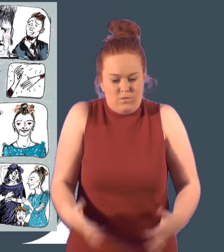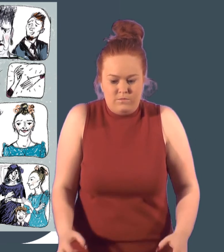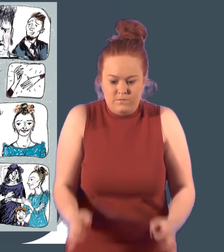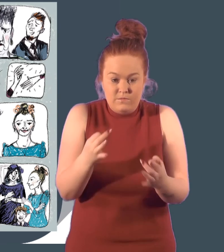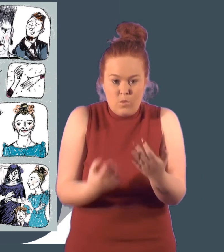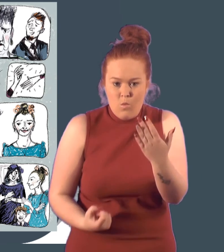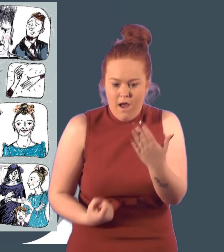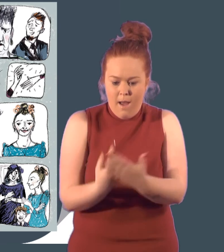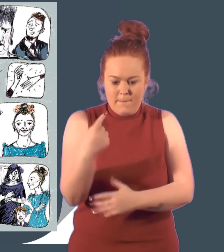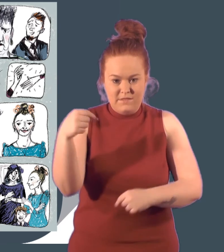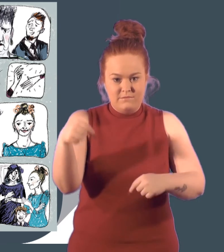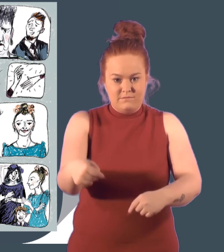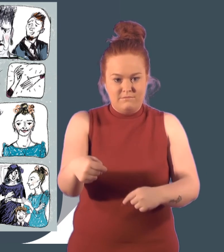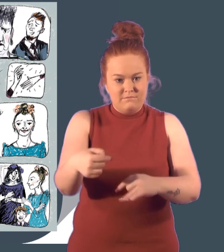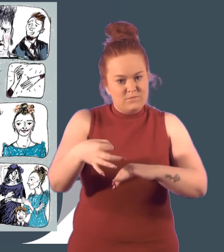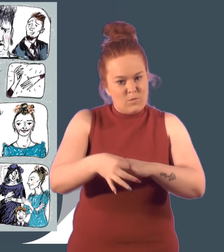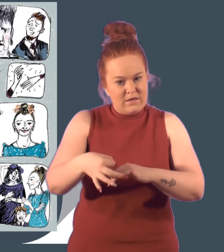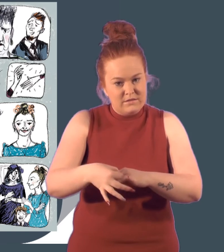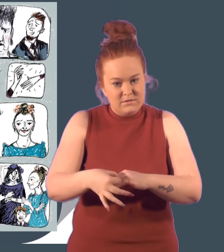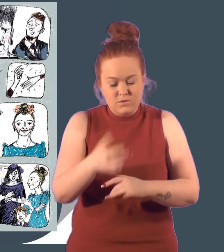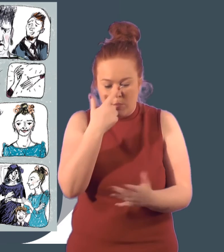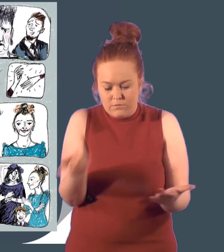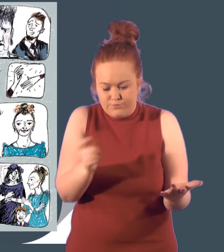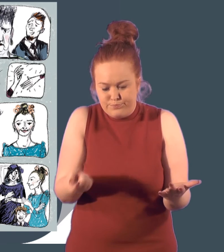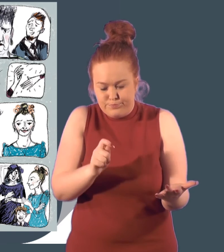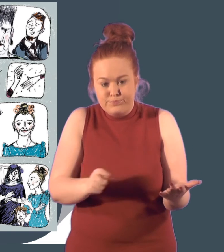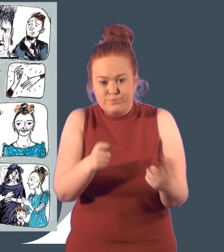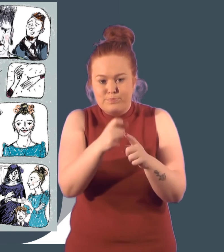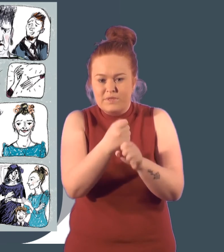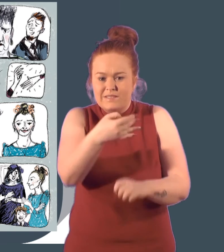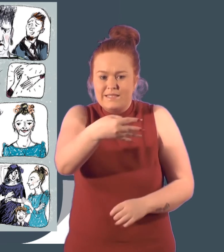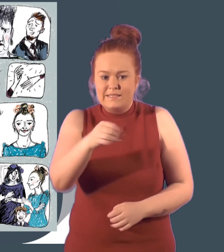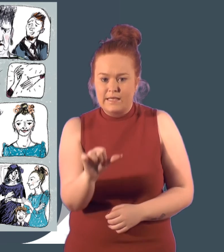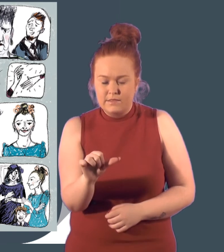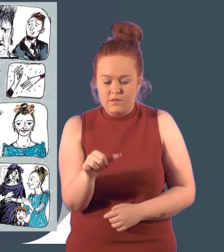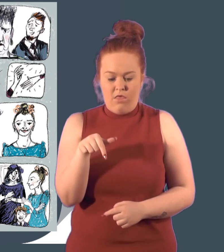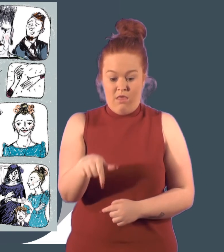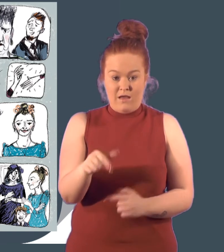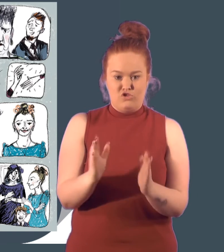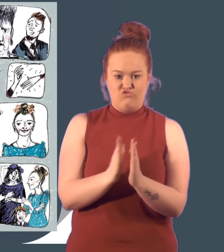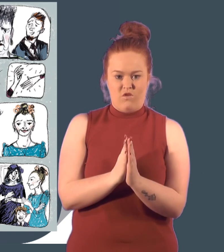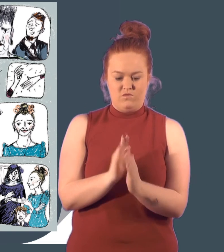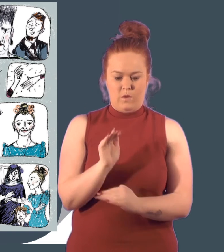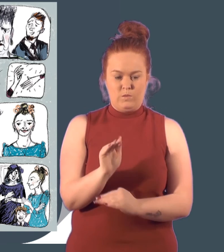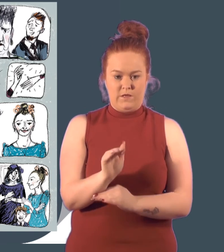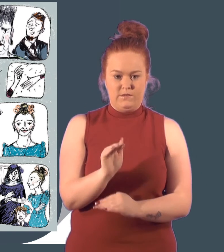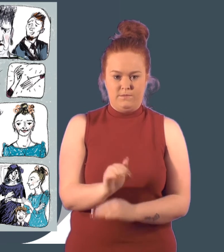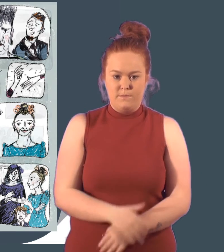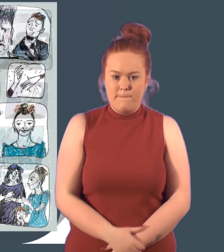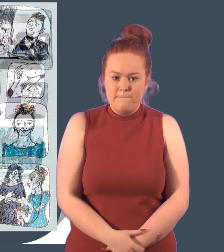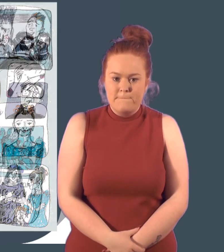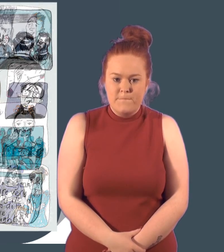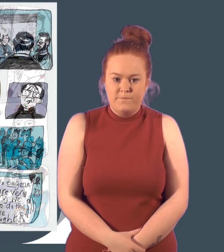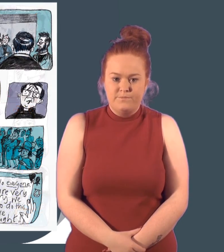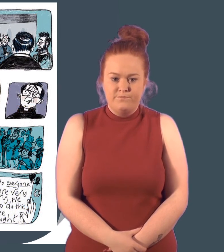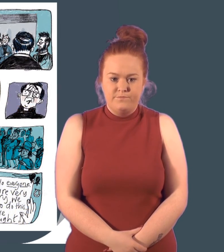out what happens at this wedding. You can turn to page 96. We're outside the church.